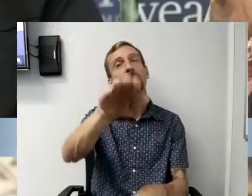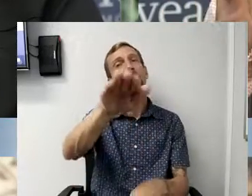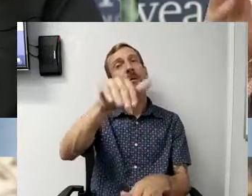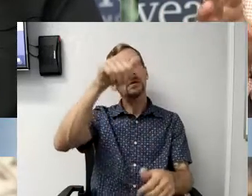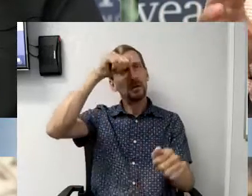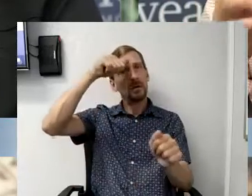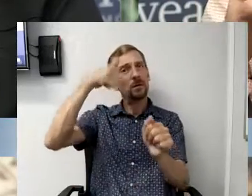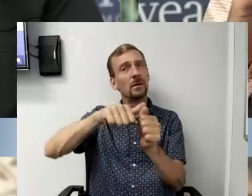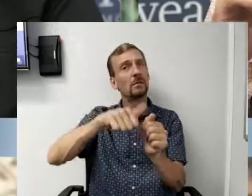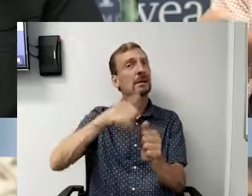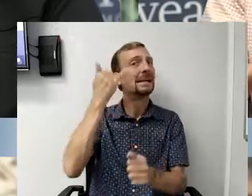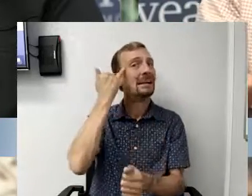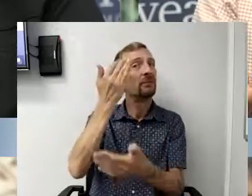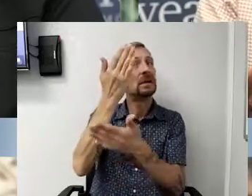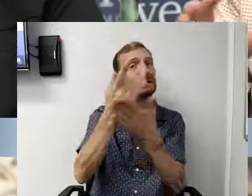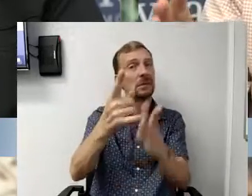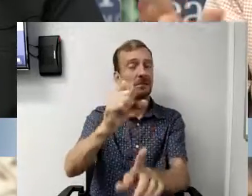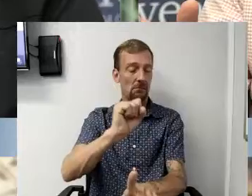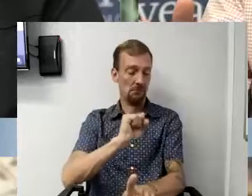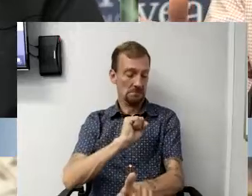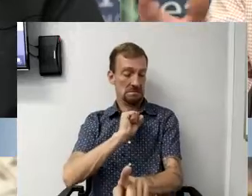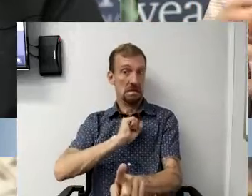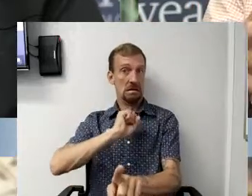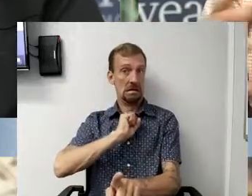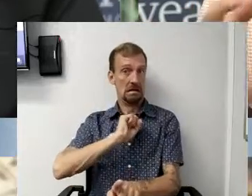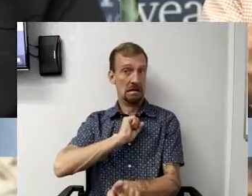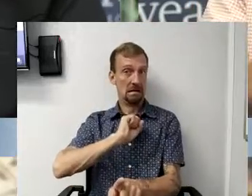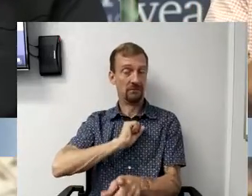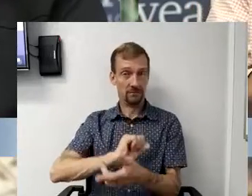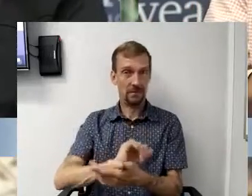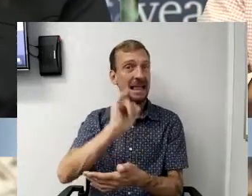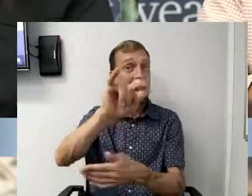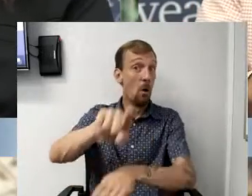when somebody coughs or sneezes, that's the long answer. That was a